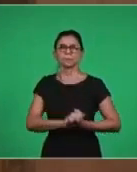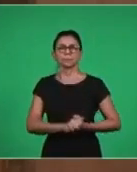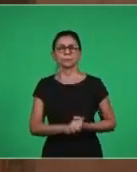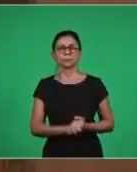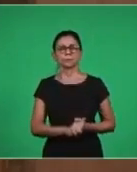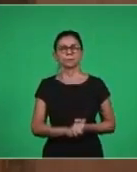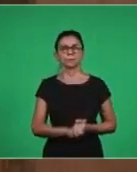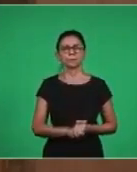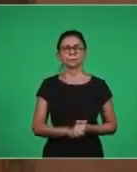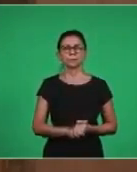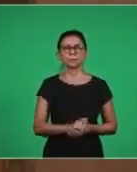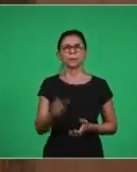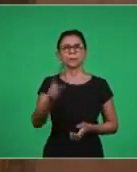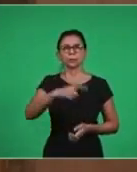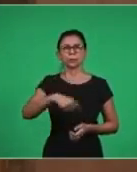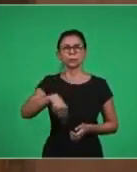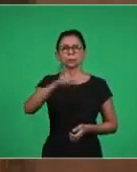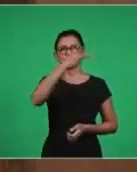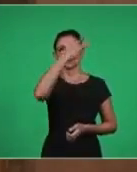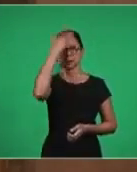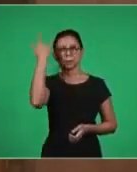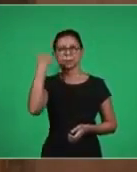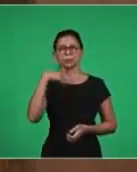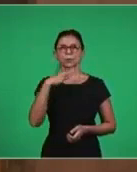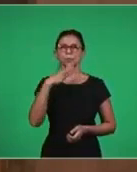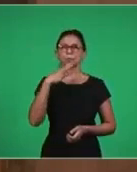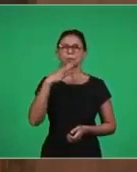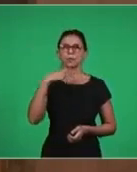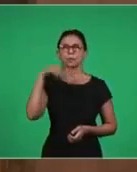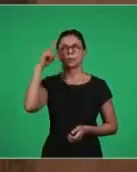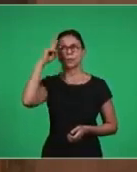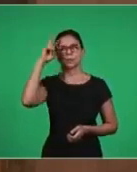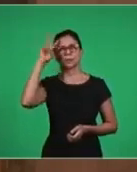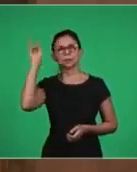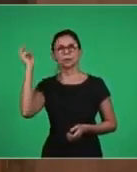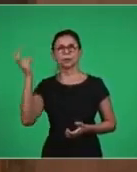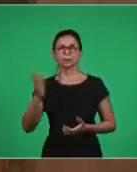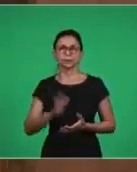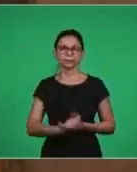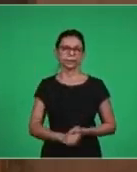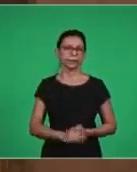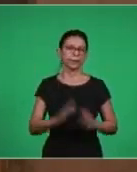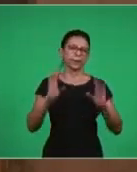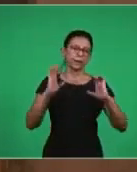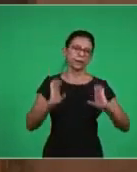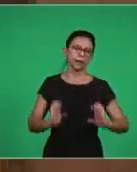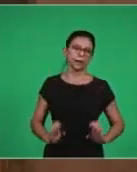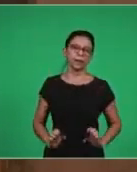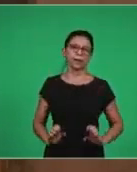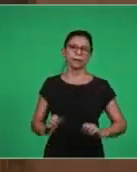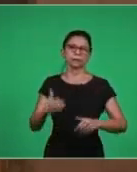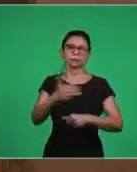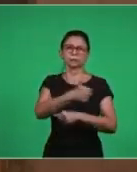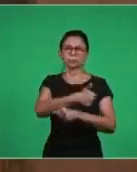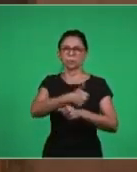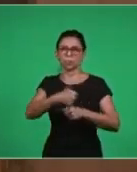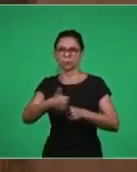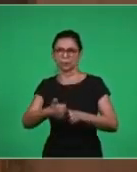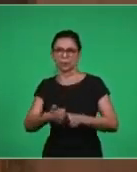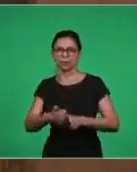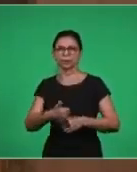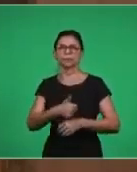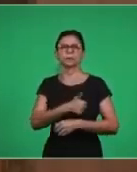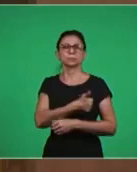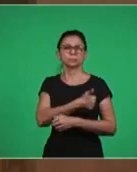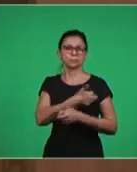it and understand. You have the history of the Bible. There are archaeologic signs, the ethics, morals. The